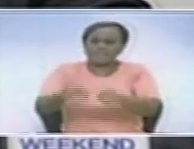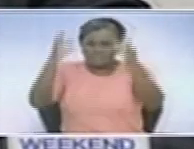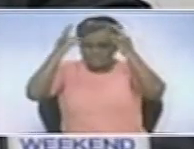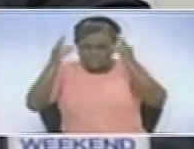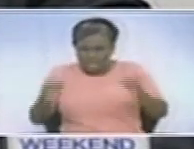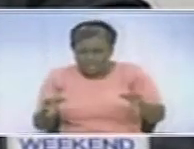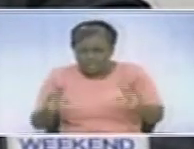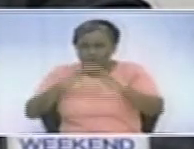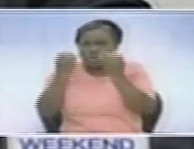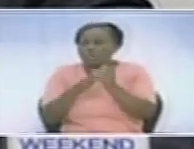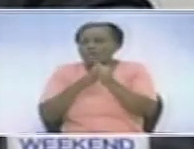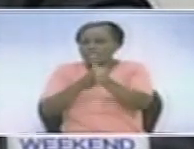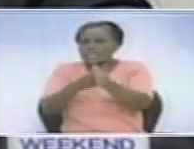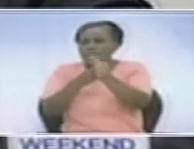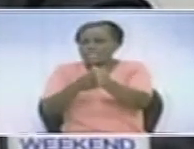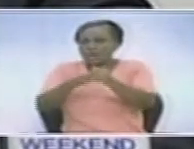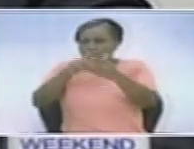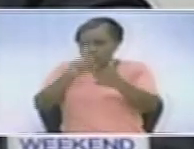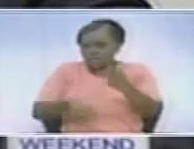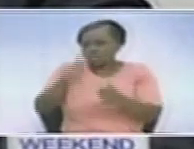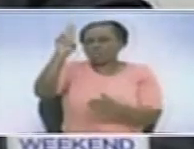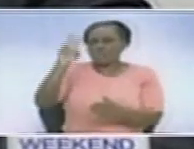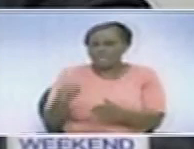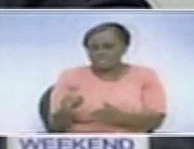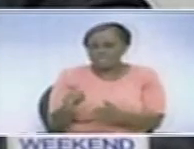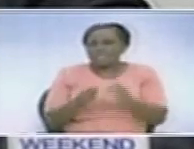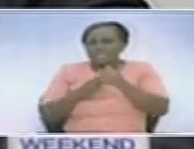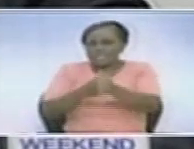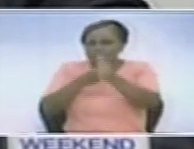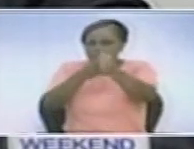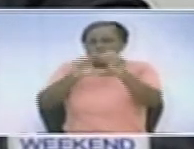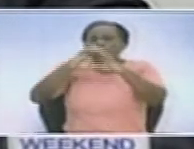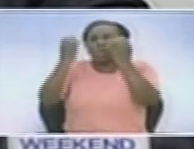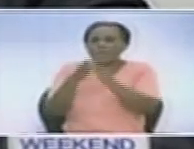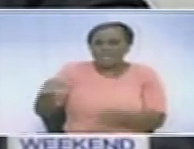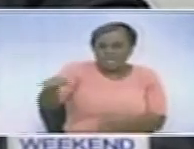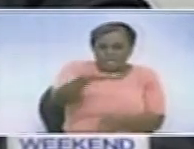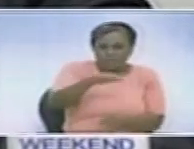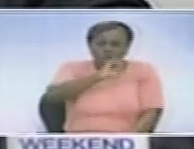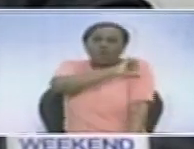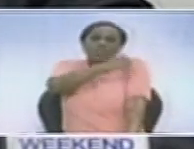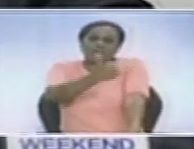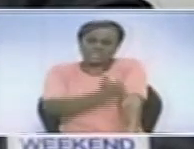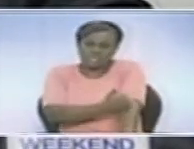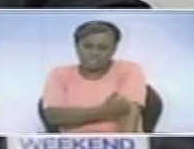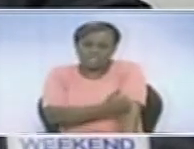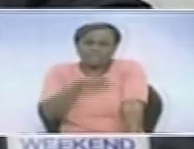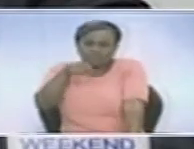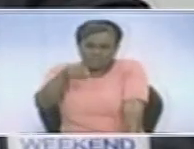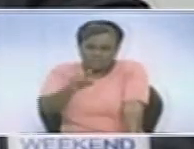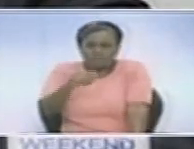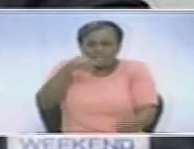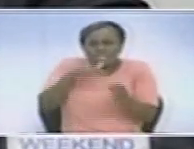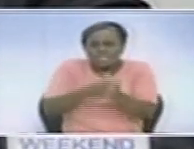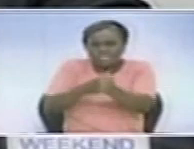global leaders that UNEP should be the leading global environmental authority, that it should take a lead within the UN